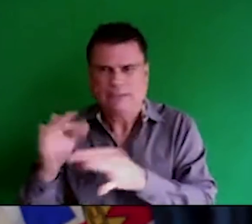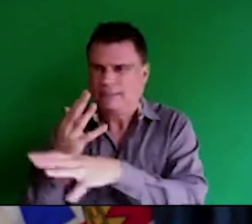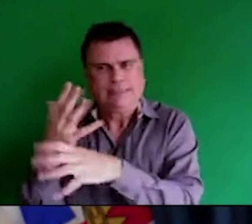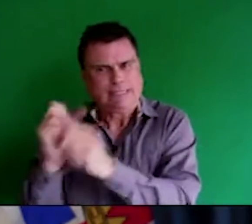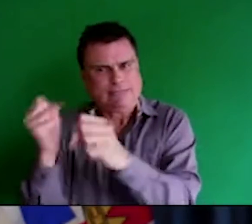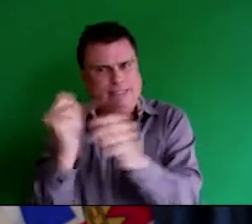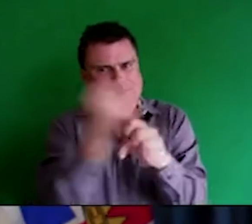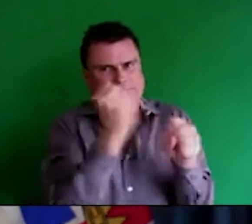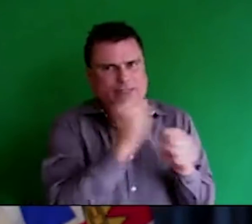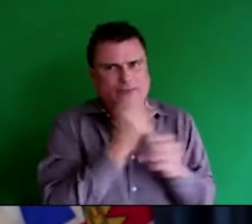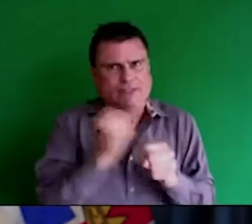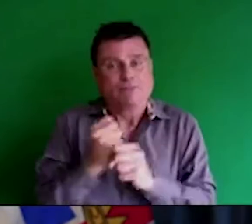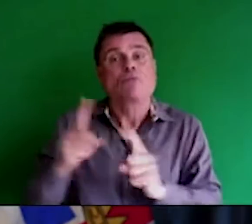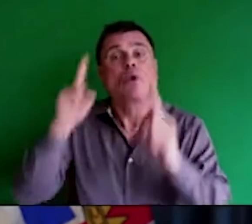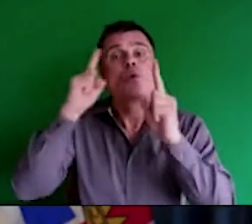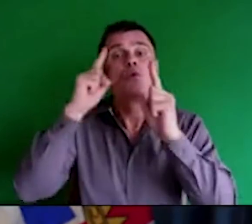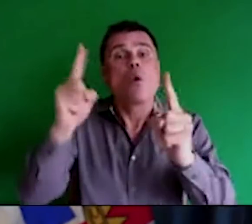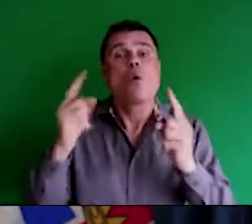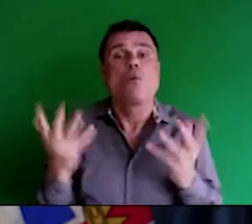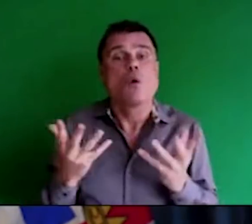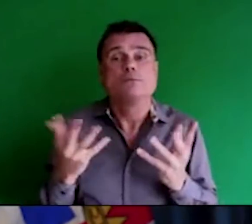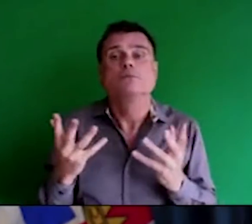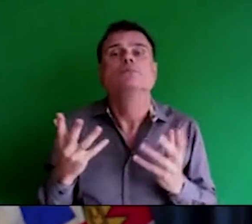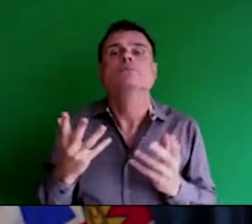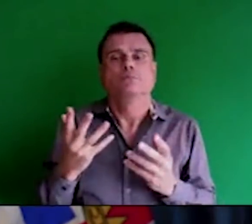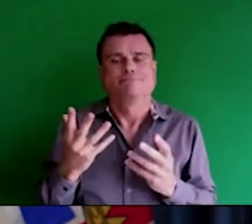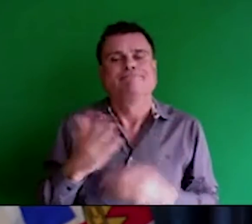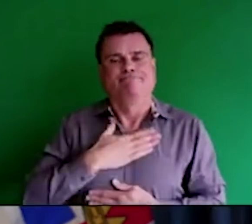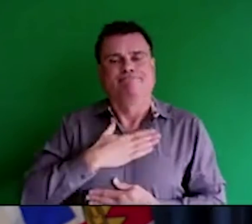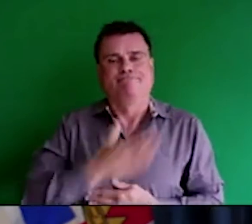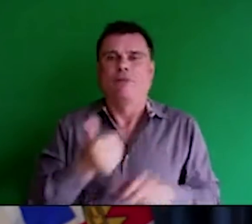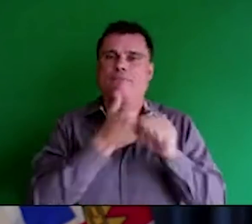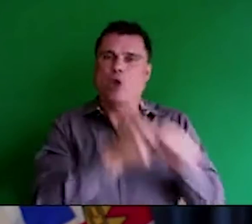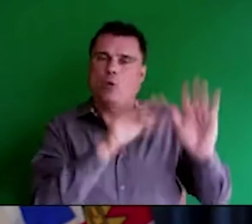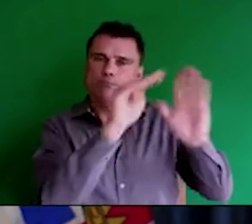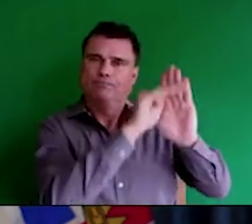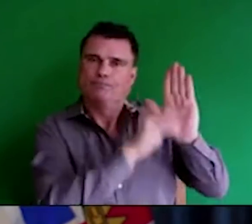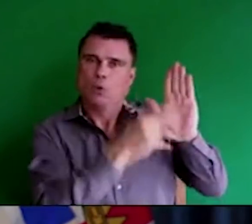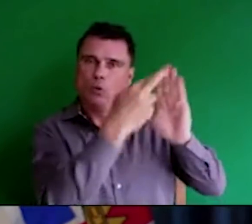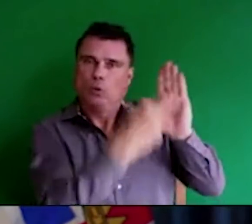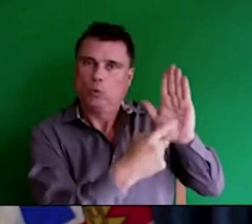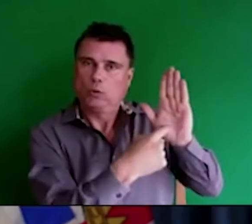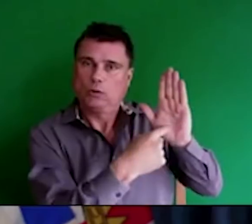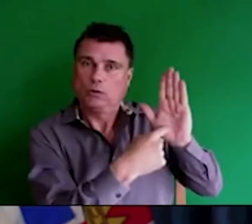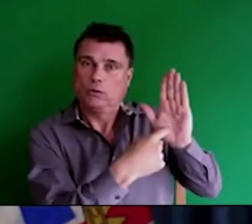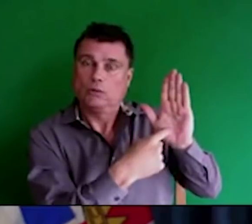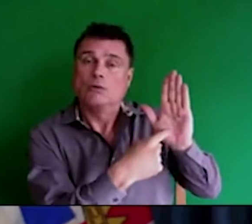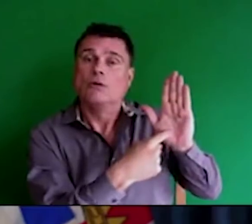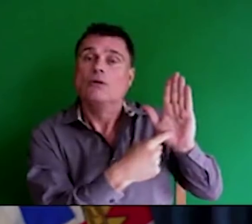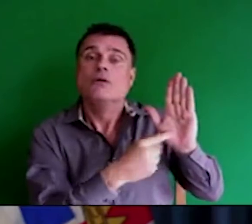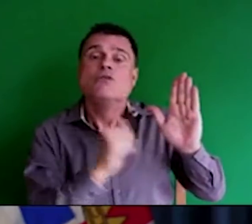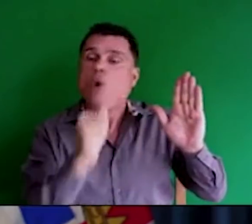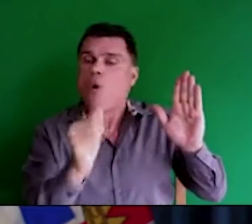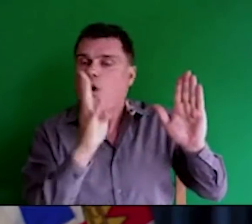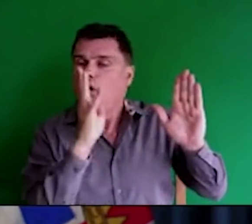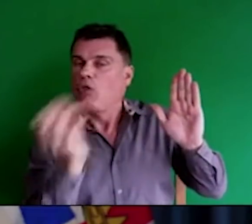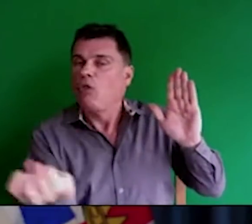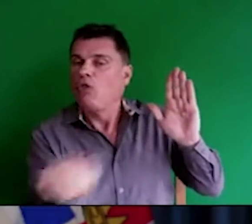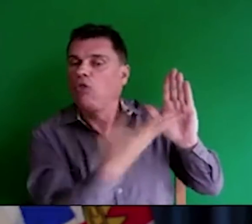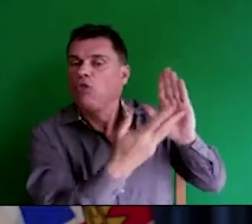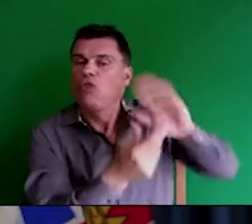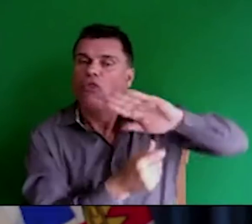rather than rigorous enforcement. But enforcement is key and a vital part of the work that we will be doing in the weeks